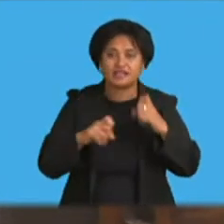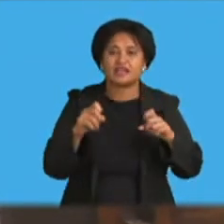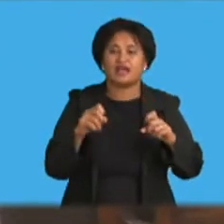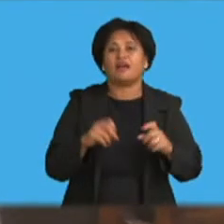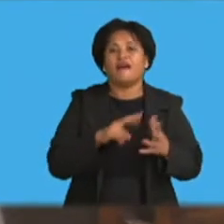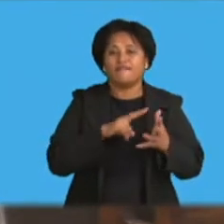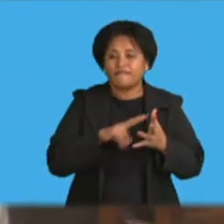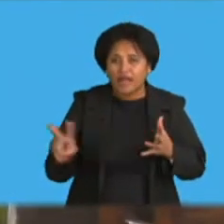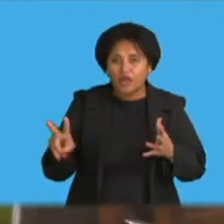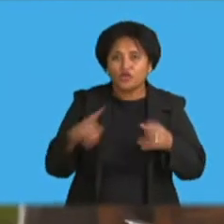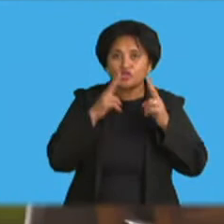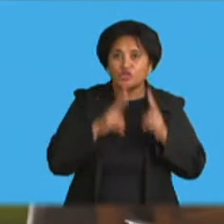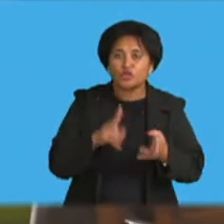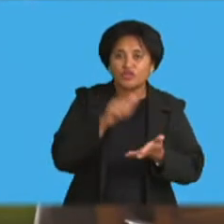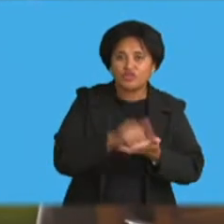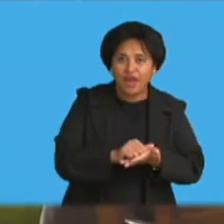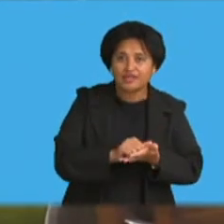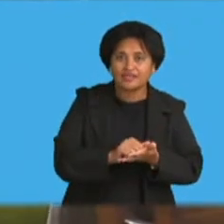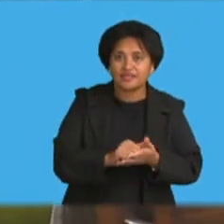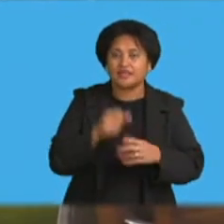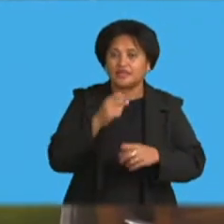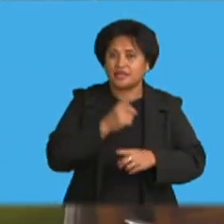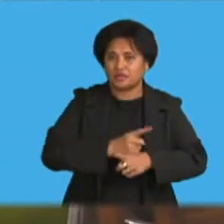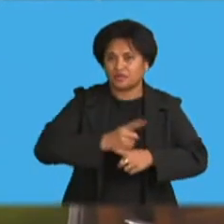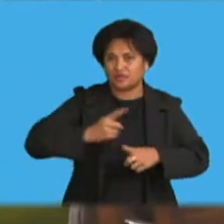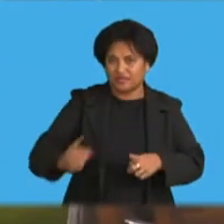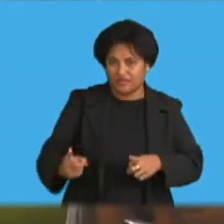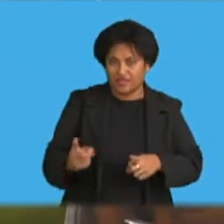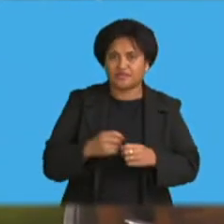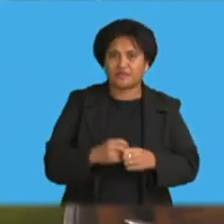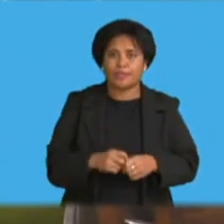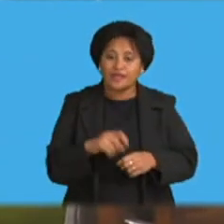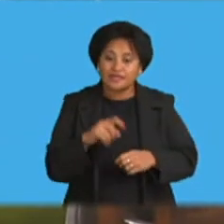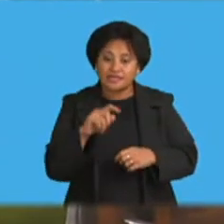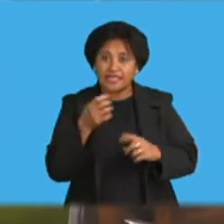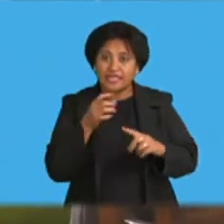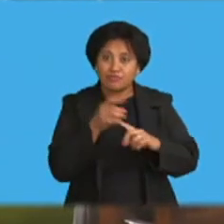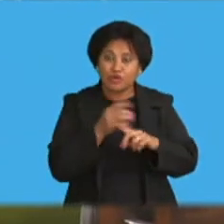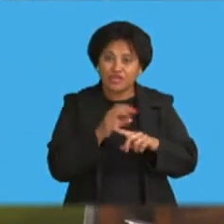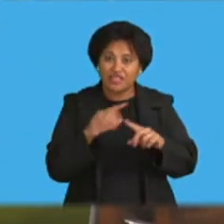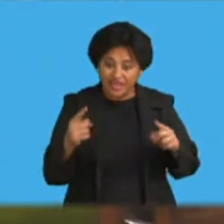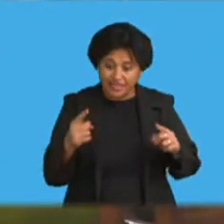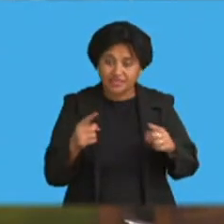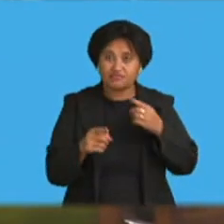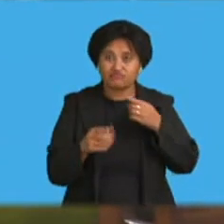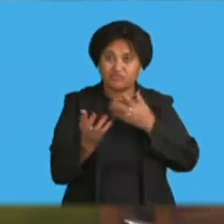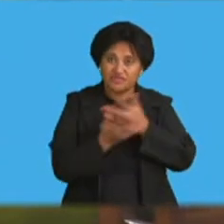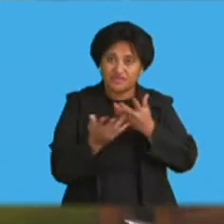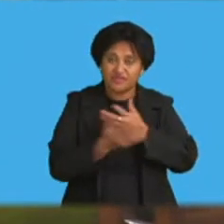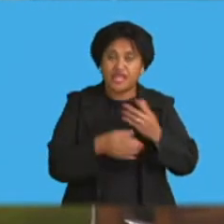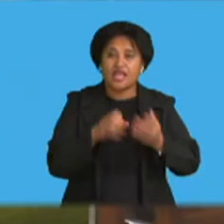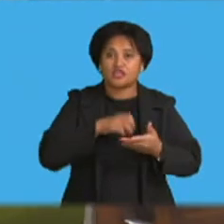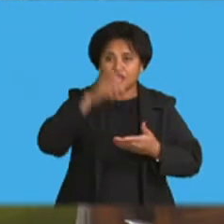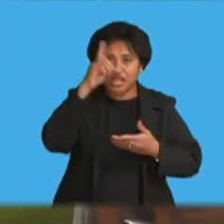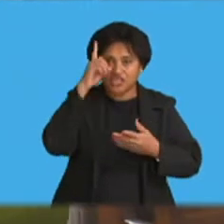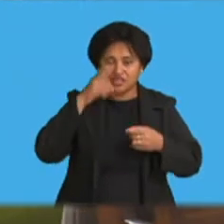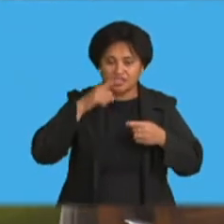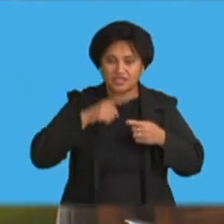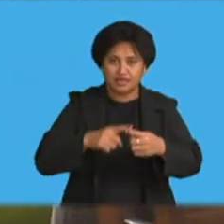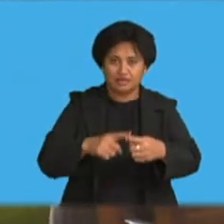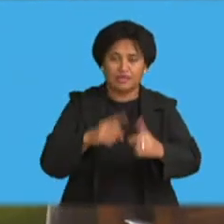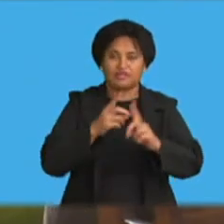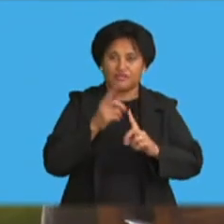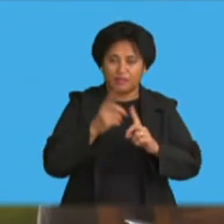rule of law, and good governance. The key themes addressed by the IPF were education for sustainable development, building resilience